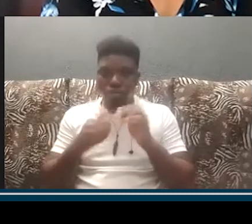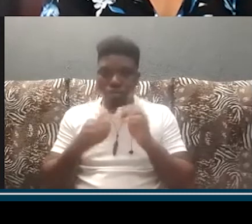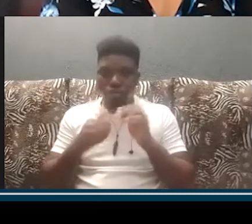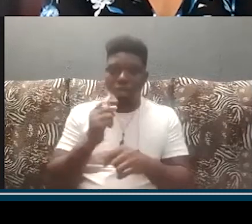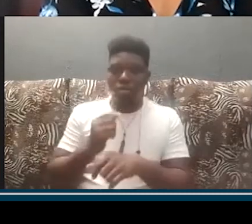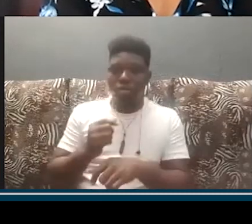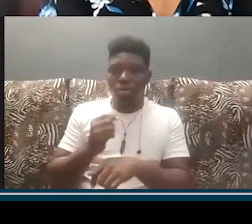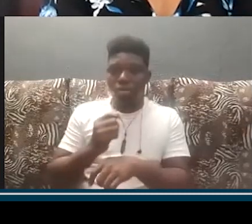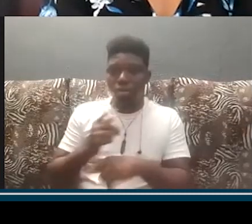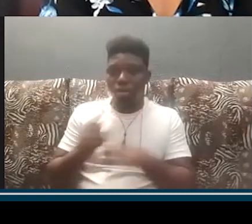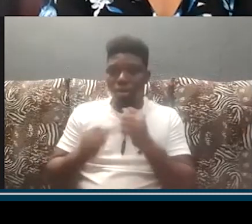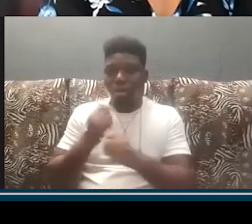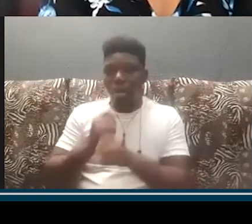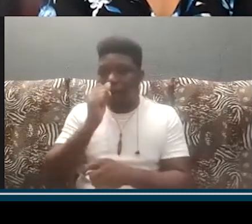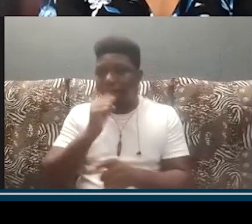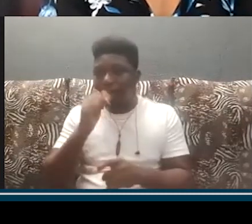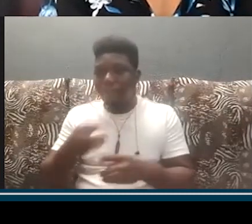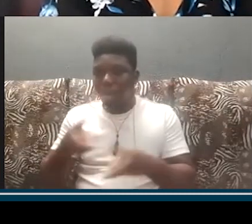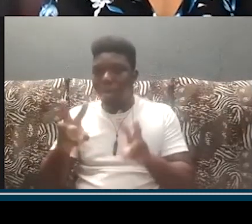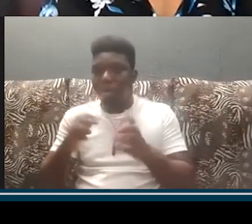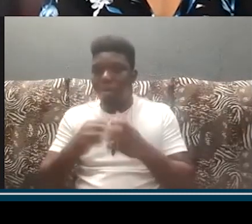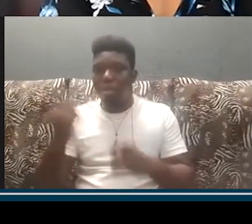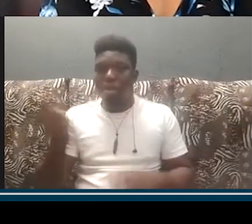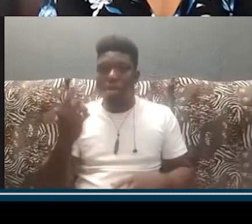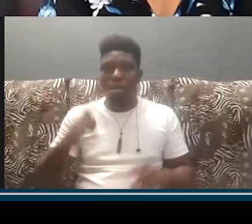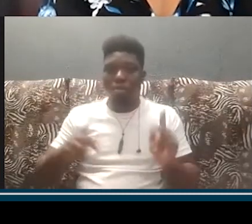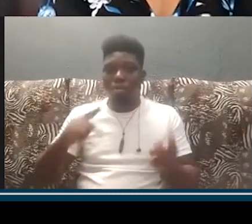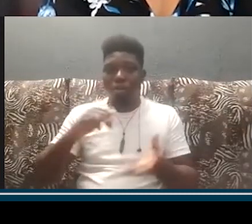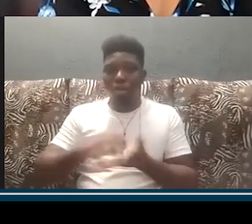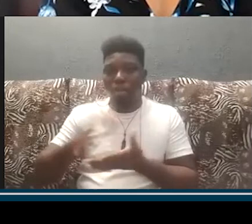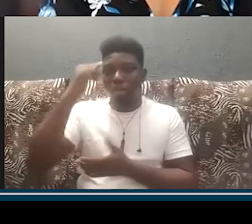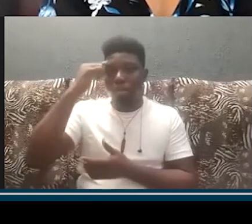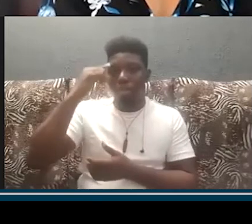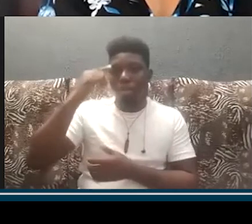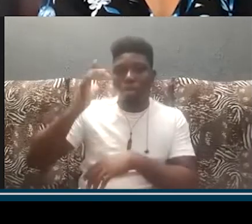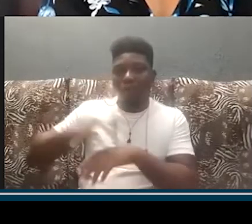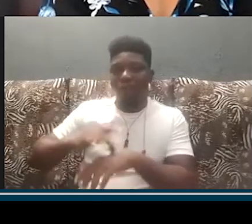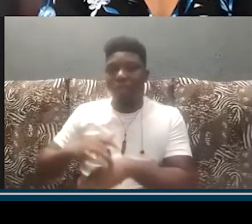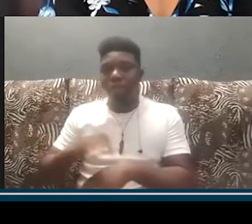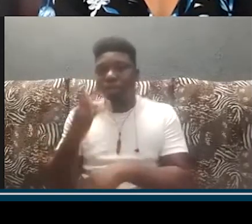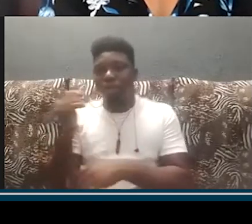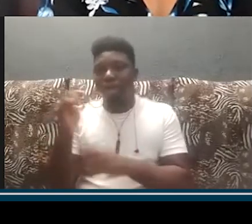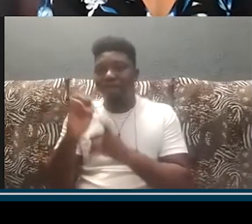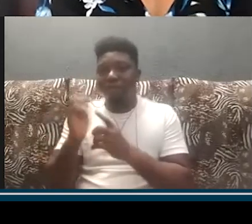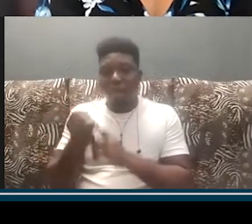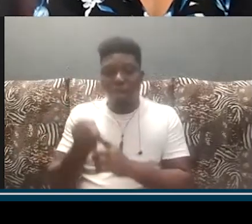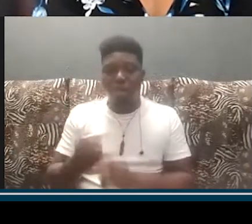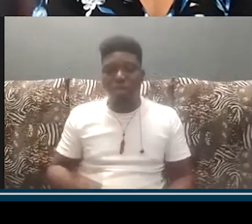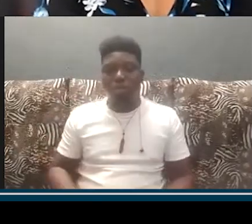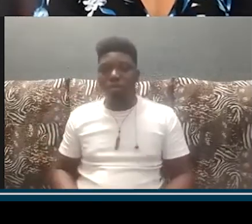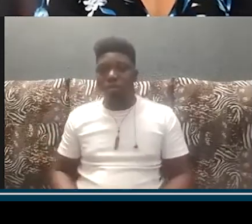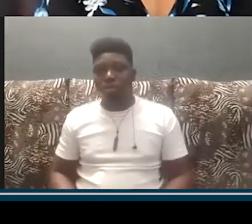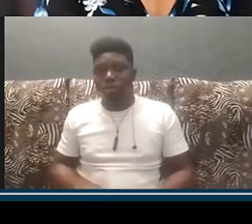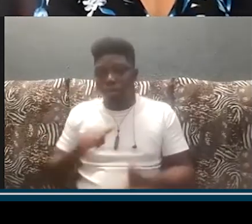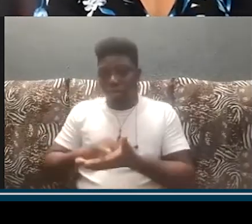think it would affect, it could just be something that the environment is ready to meet. So that's something that I wish